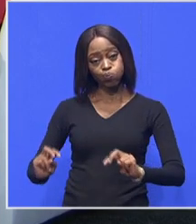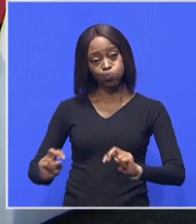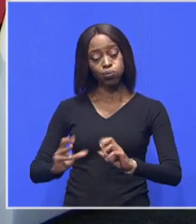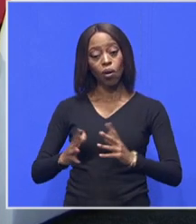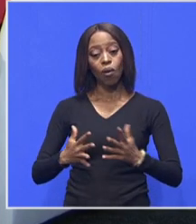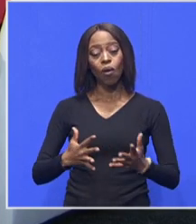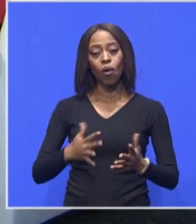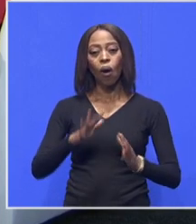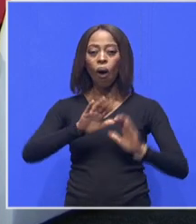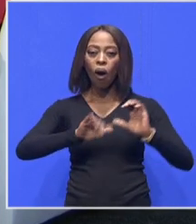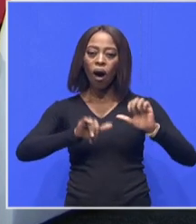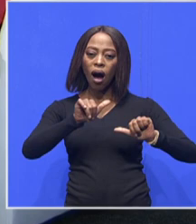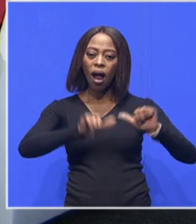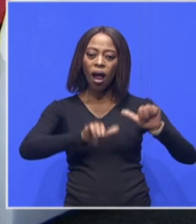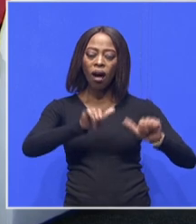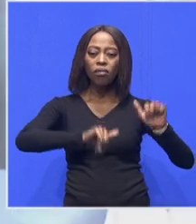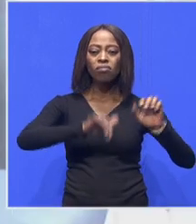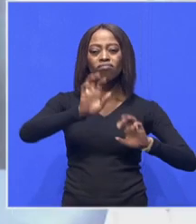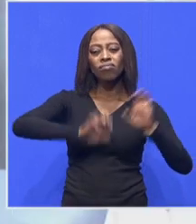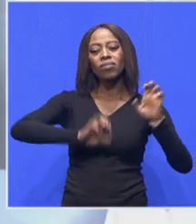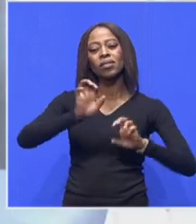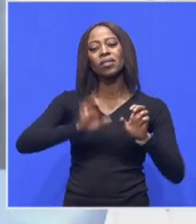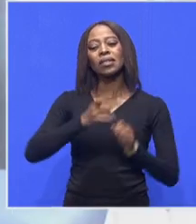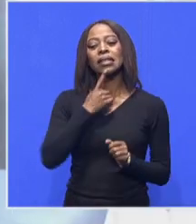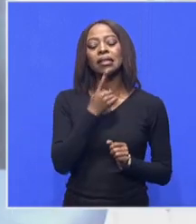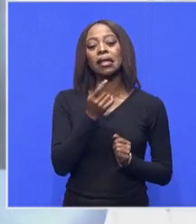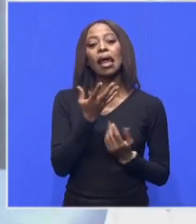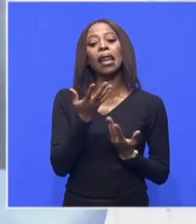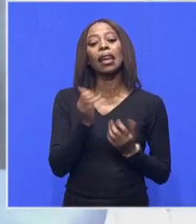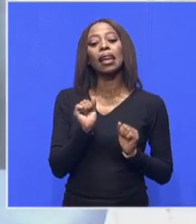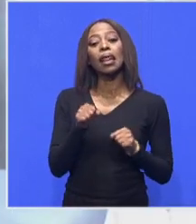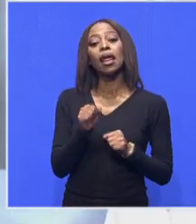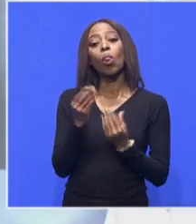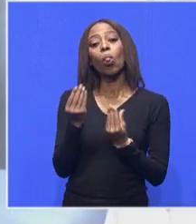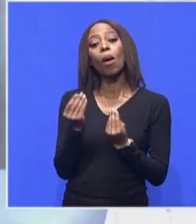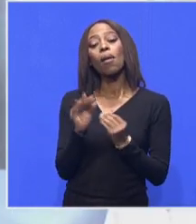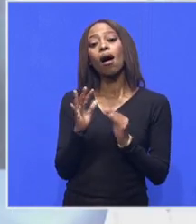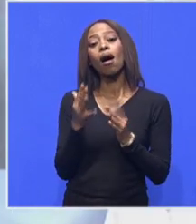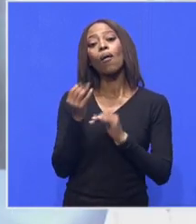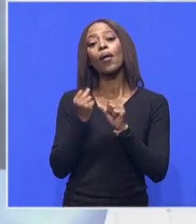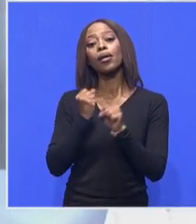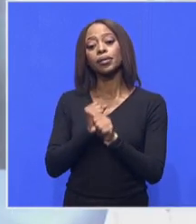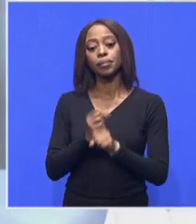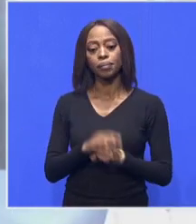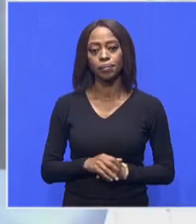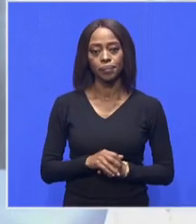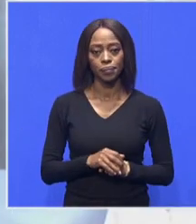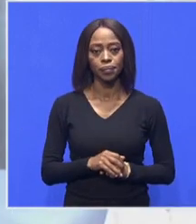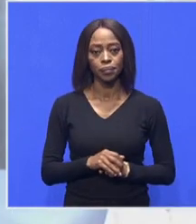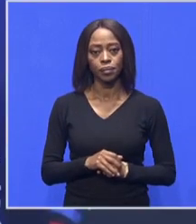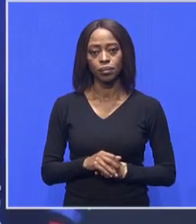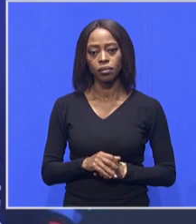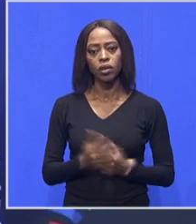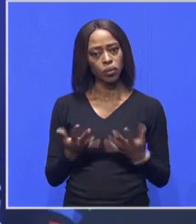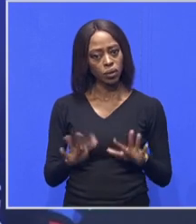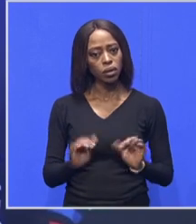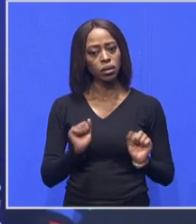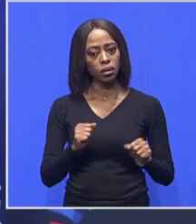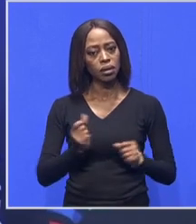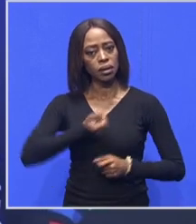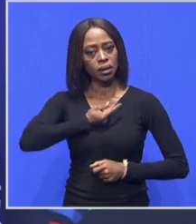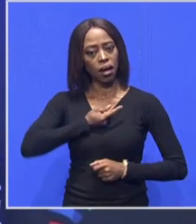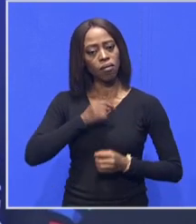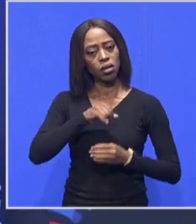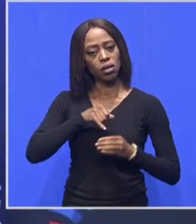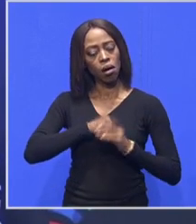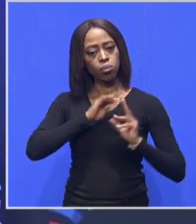polls into what your numbers will look like next year? Look, we have conducted, of course, our own internal